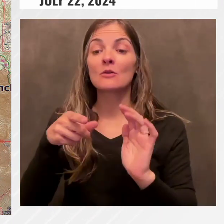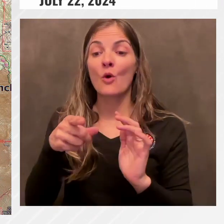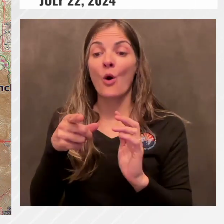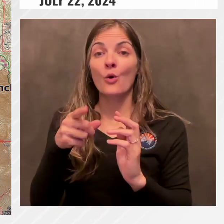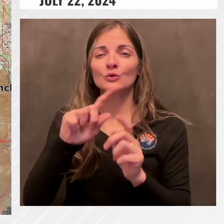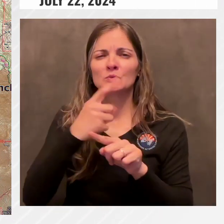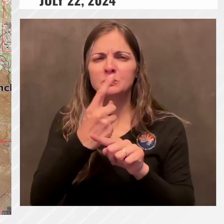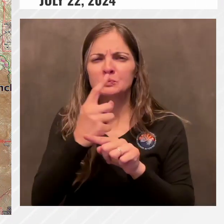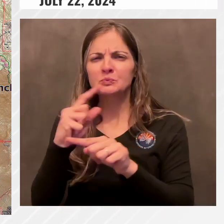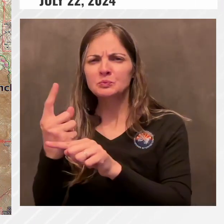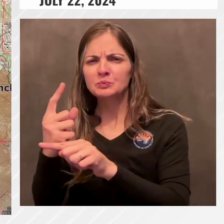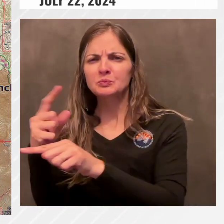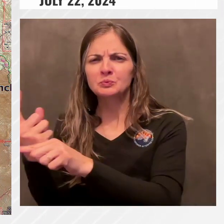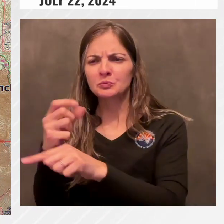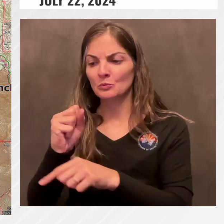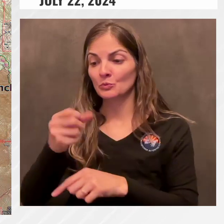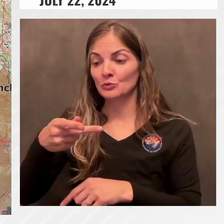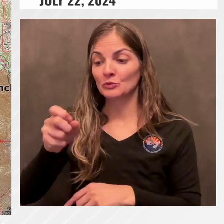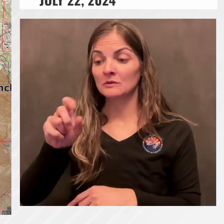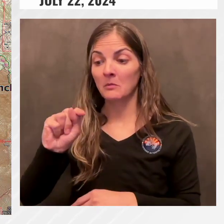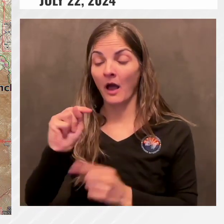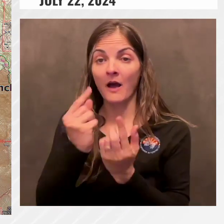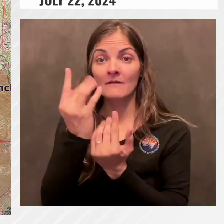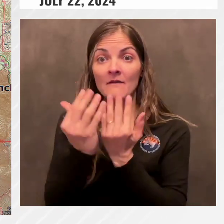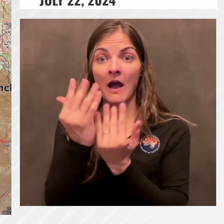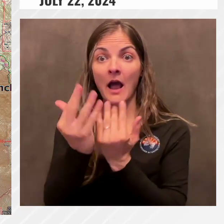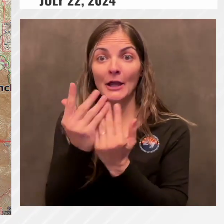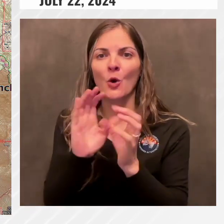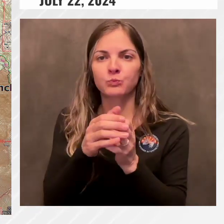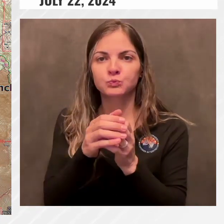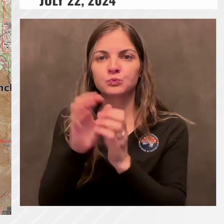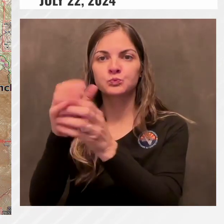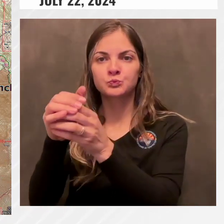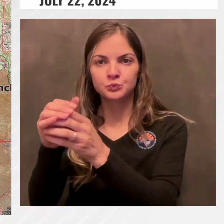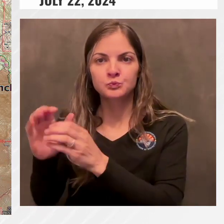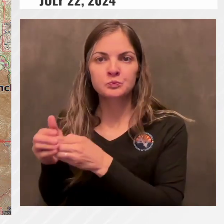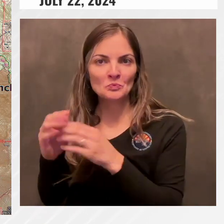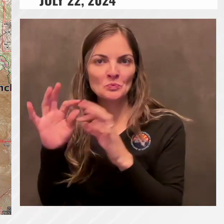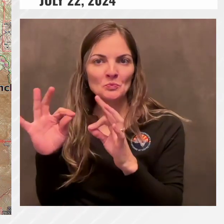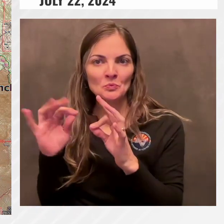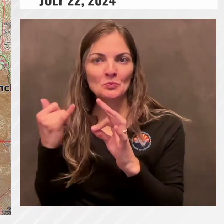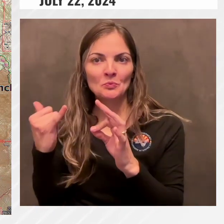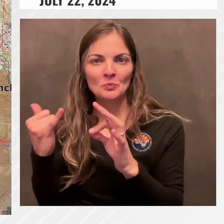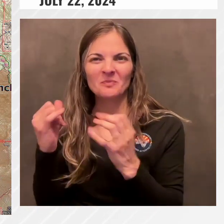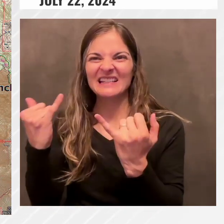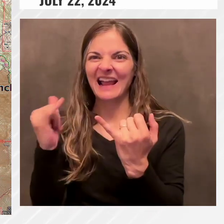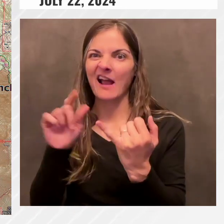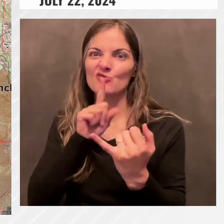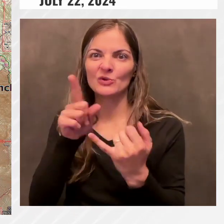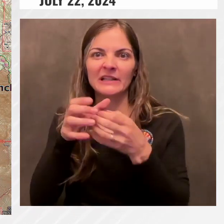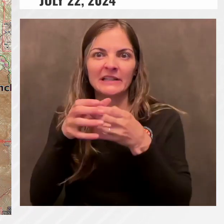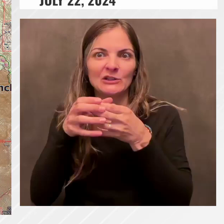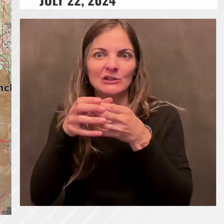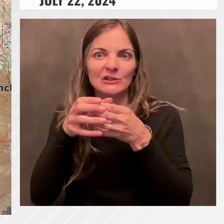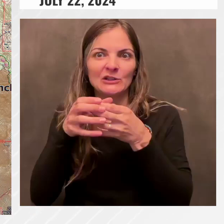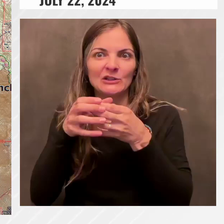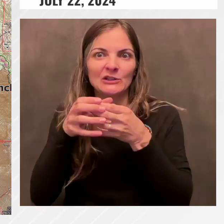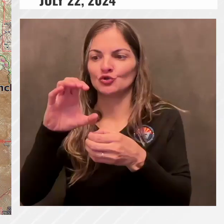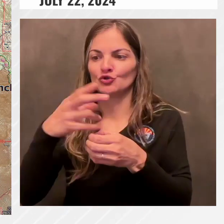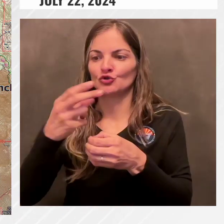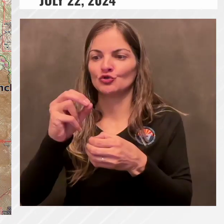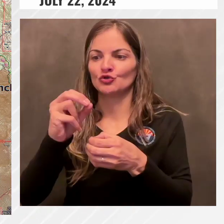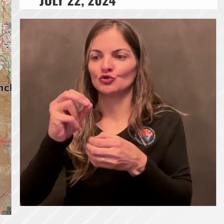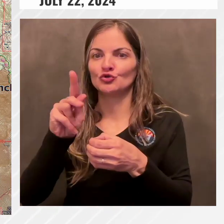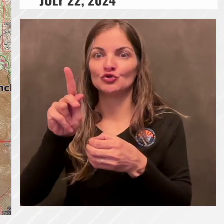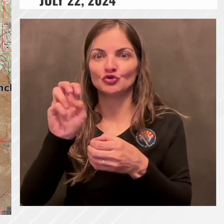to choke down. Once we completed that, we've choked it down, and we're going direct on all of this open fire line here.